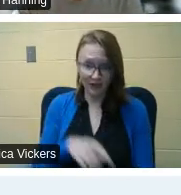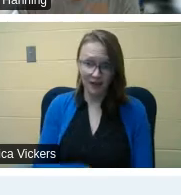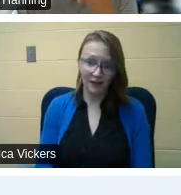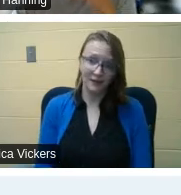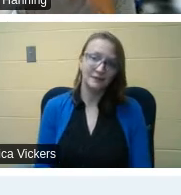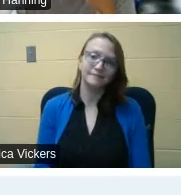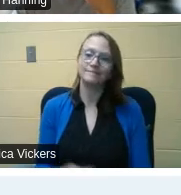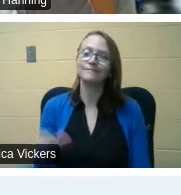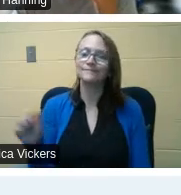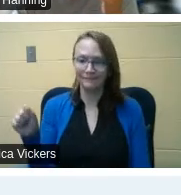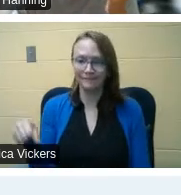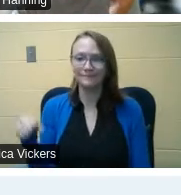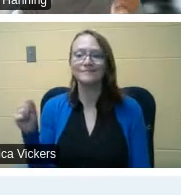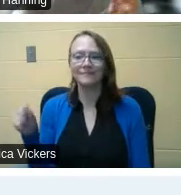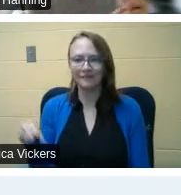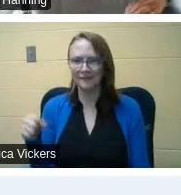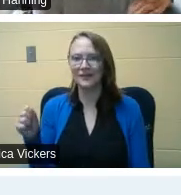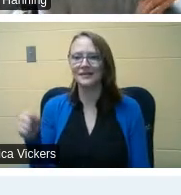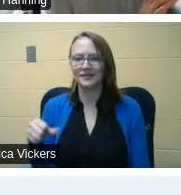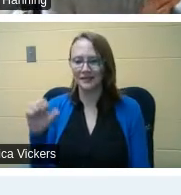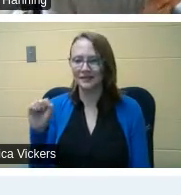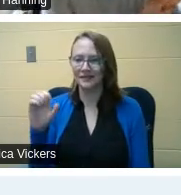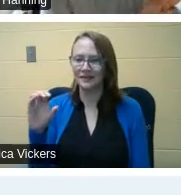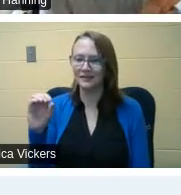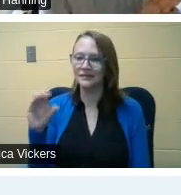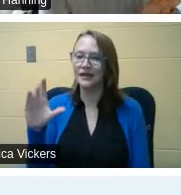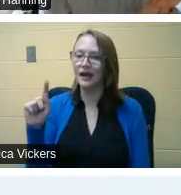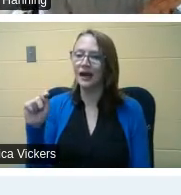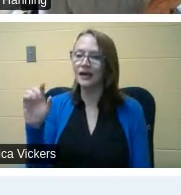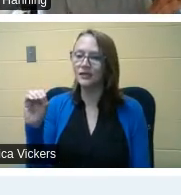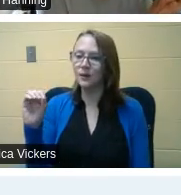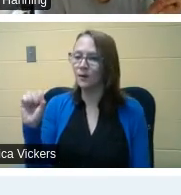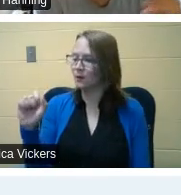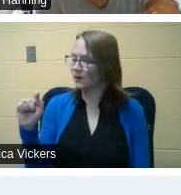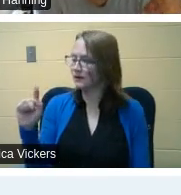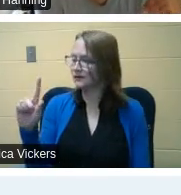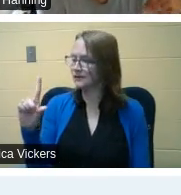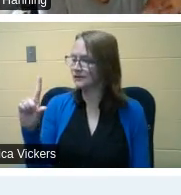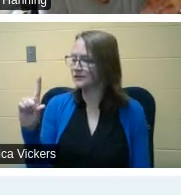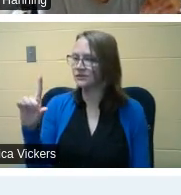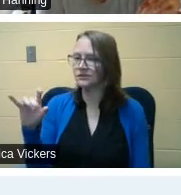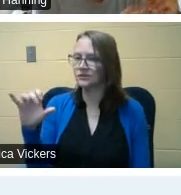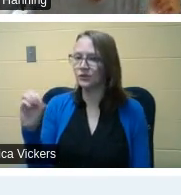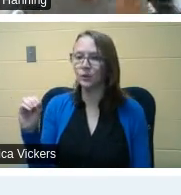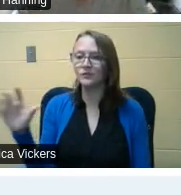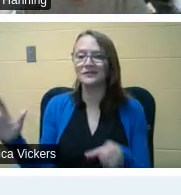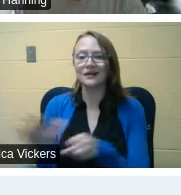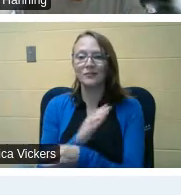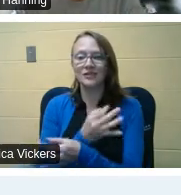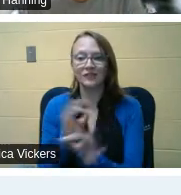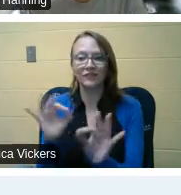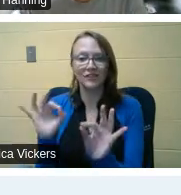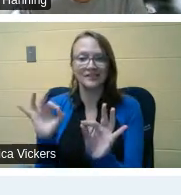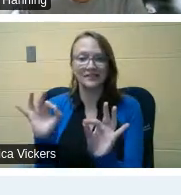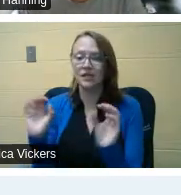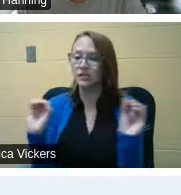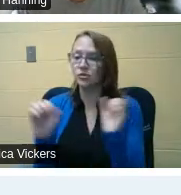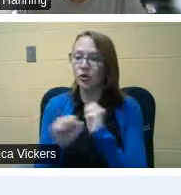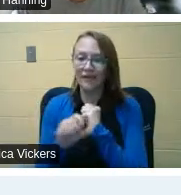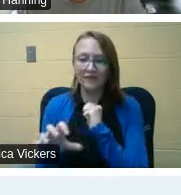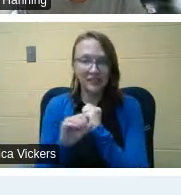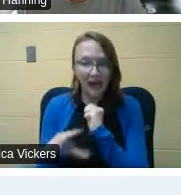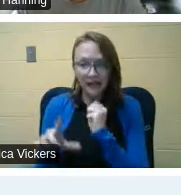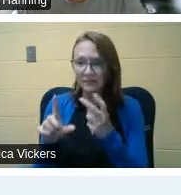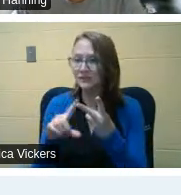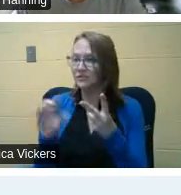Who wants to join this one? OctoStudio is totally free, and it always will be, and it has no ads, and it has no data tracking.